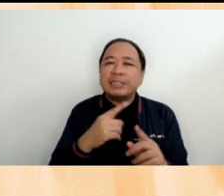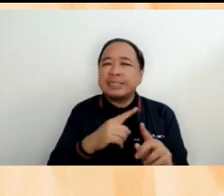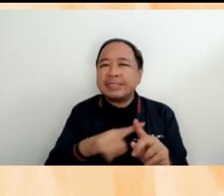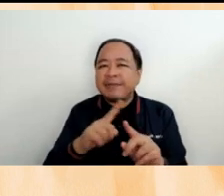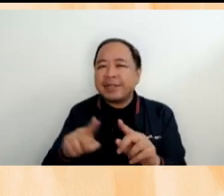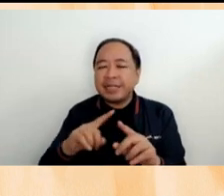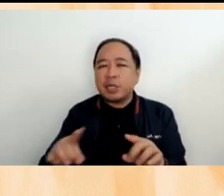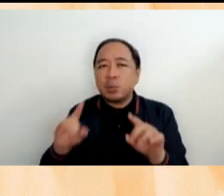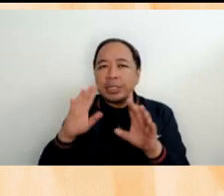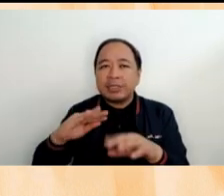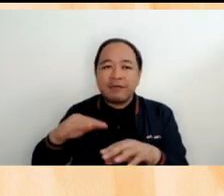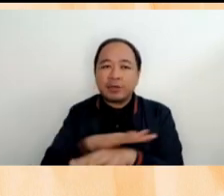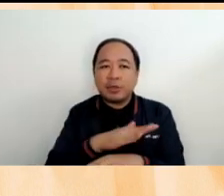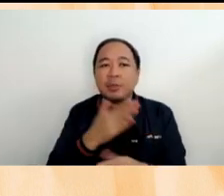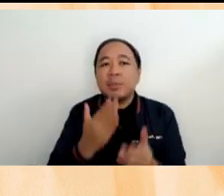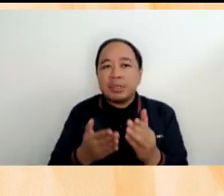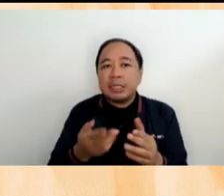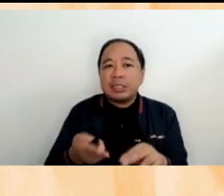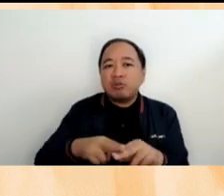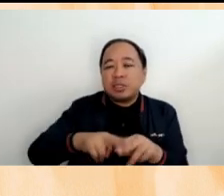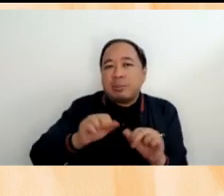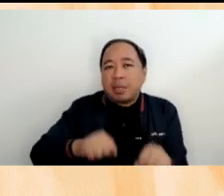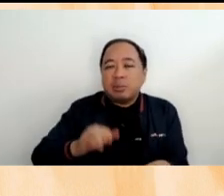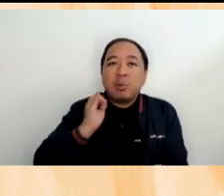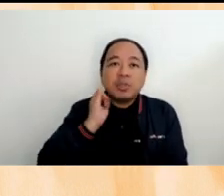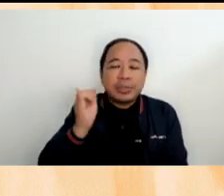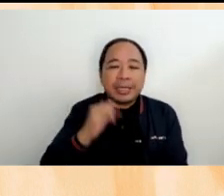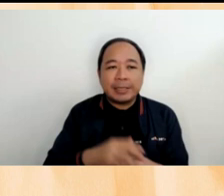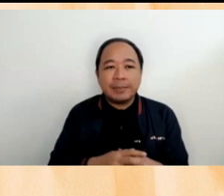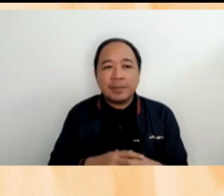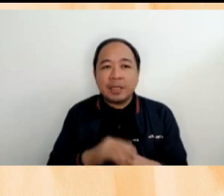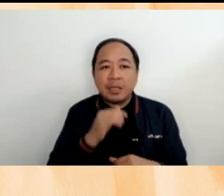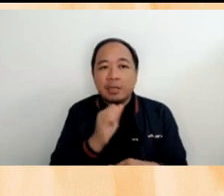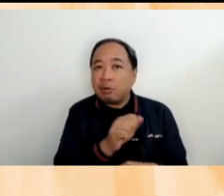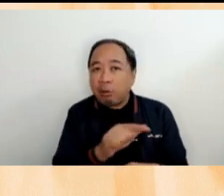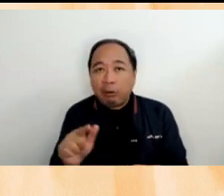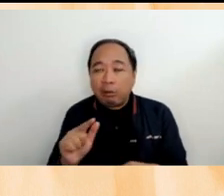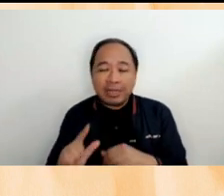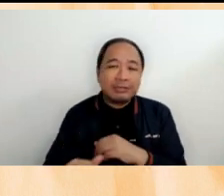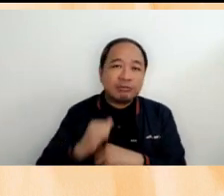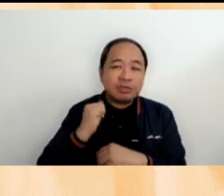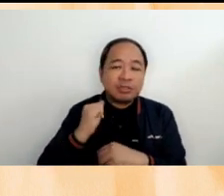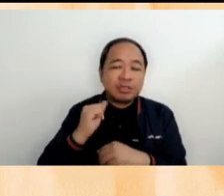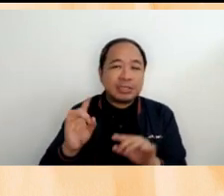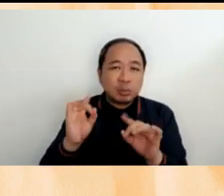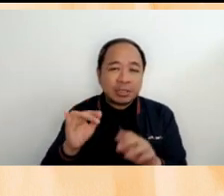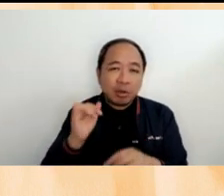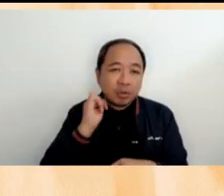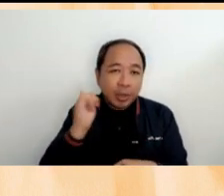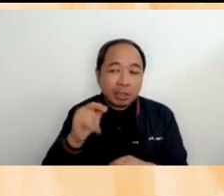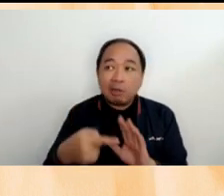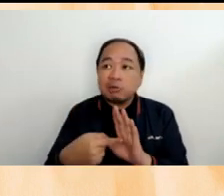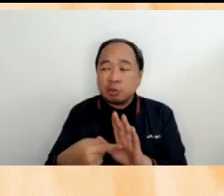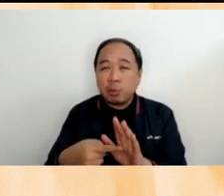not all who exhibit these signs are at risk for suicide. A healthcare visit is a great